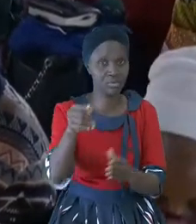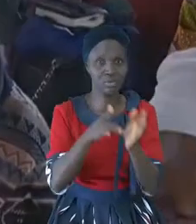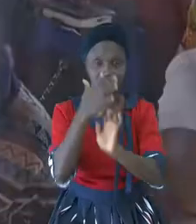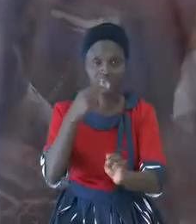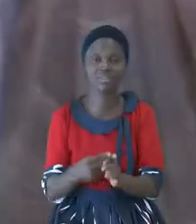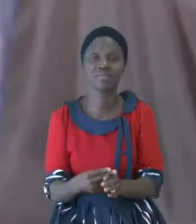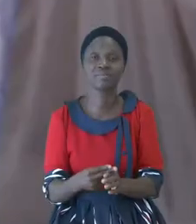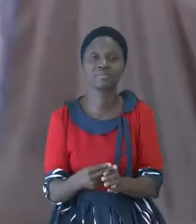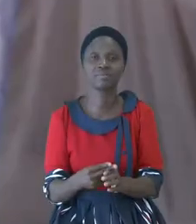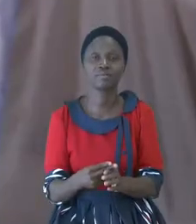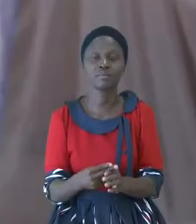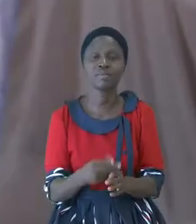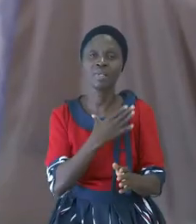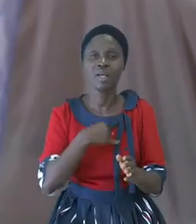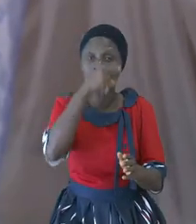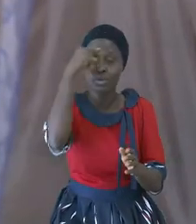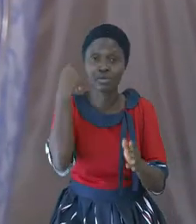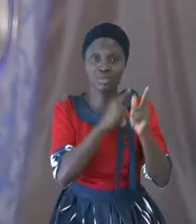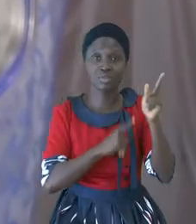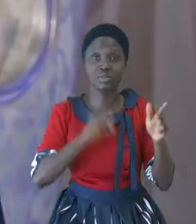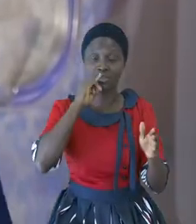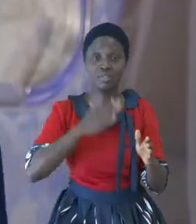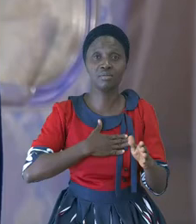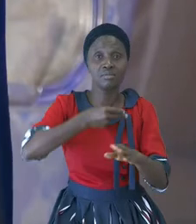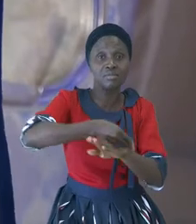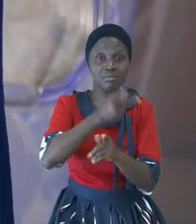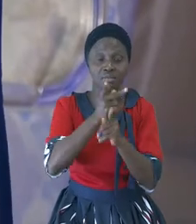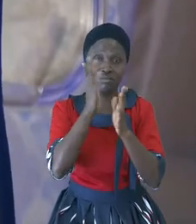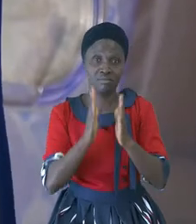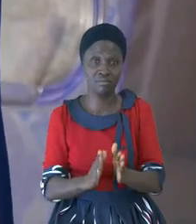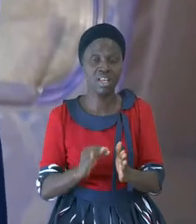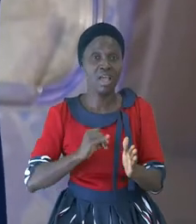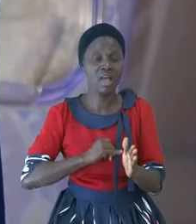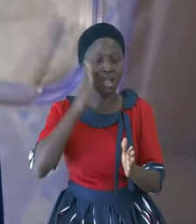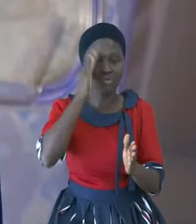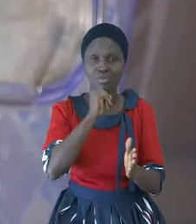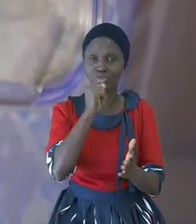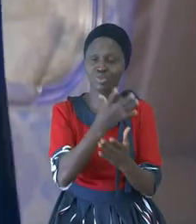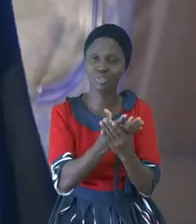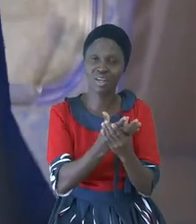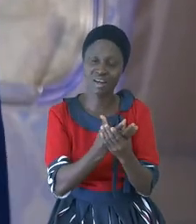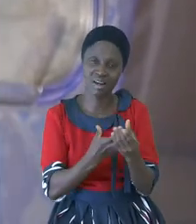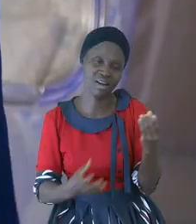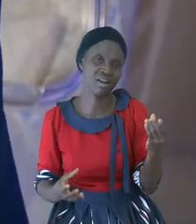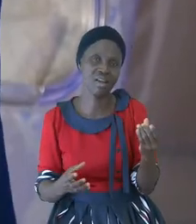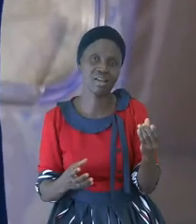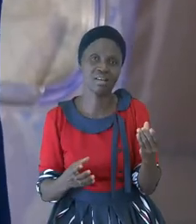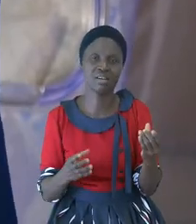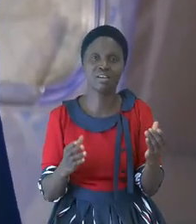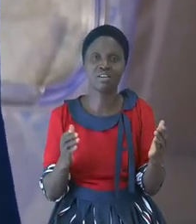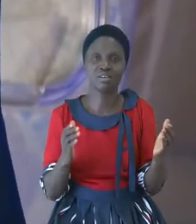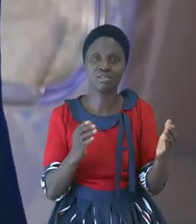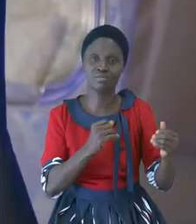not lack zeal. I will not lack zest. That is something within you. That every